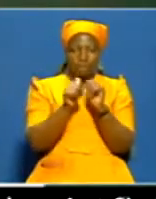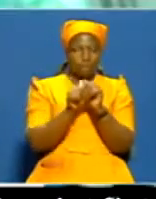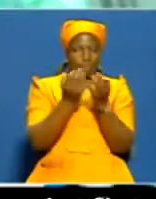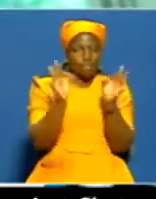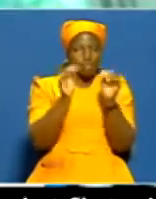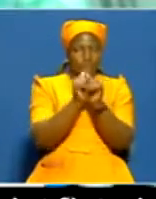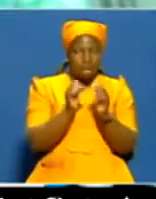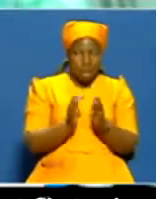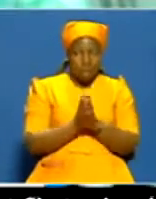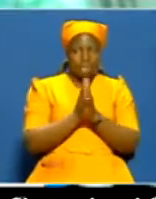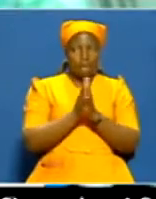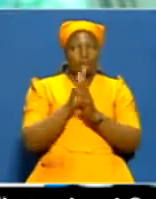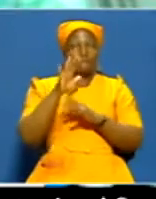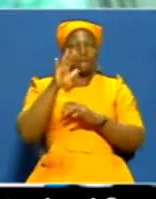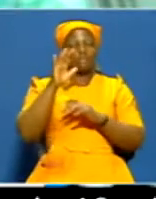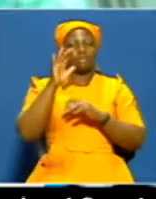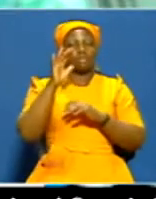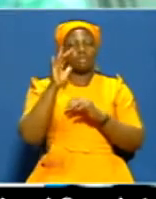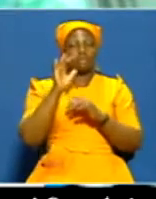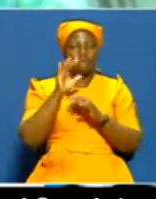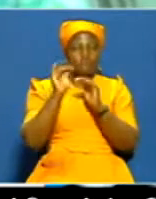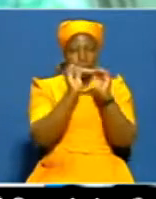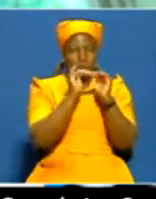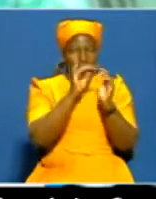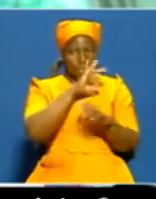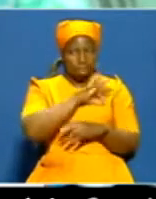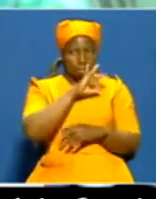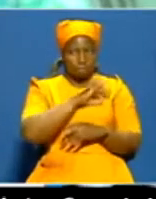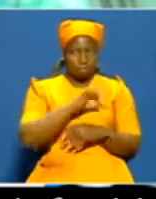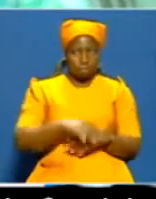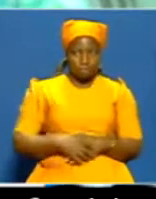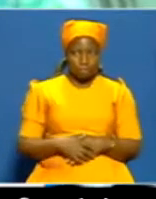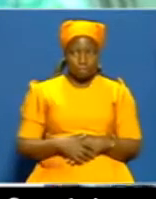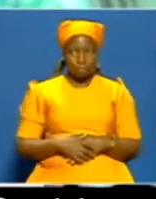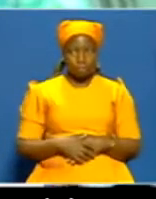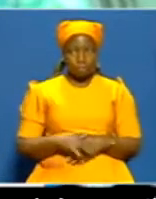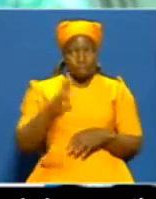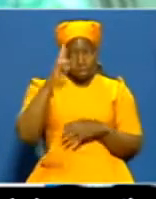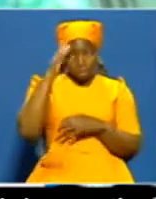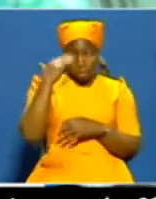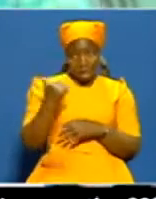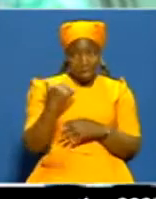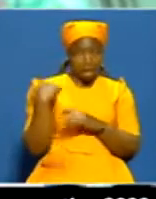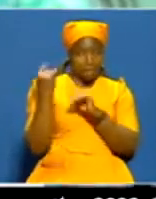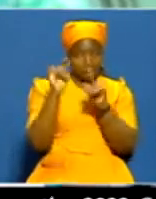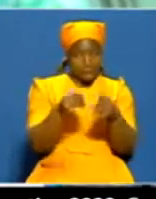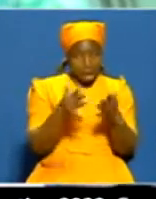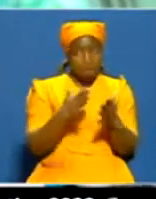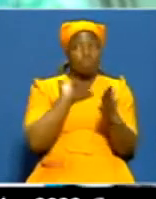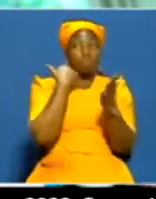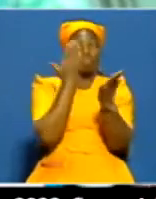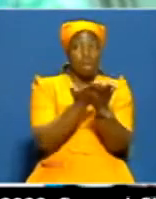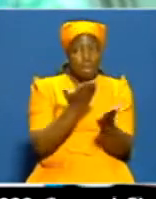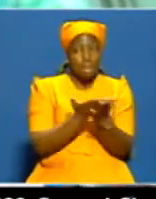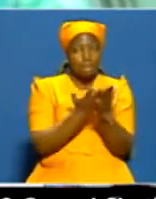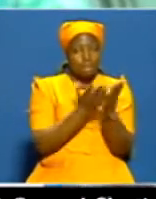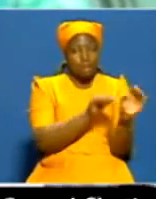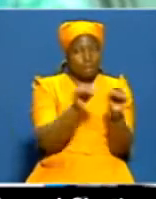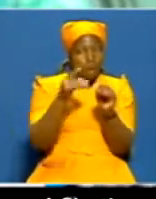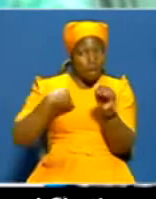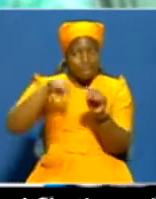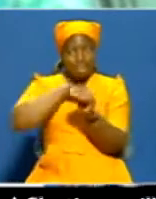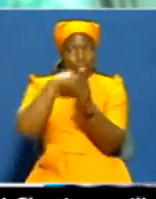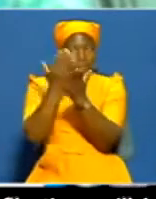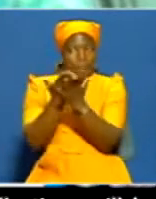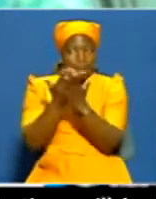we're here is that particular bill. That one is completely finished. If they want to appeal and take us to the Supreme Court, to Nawangoja Huko, no problem. We'll meet